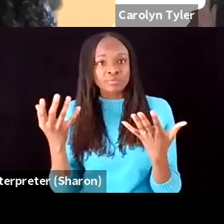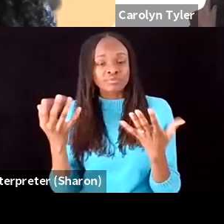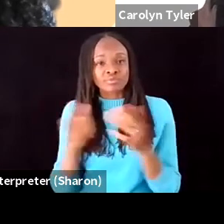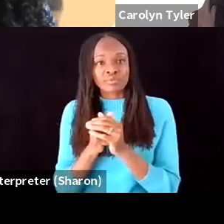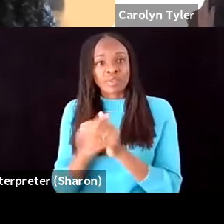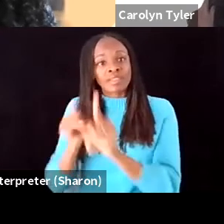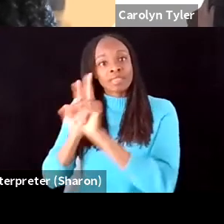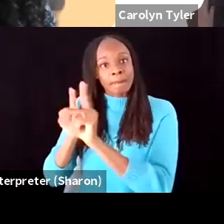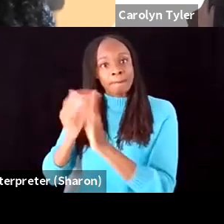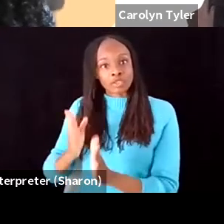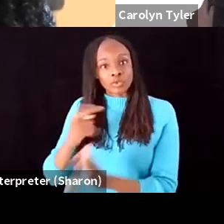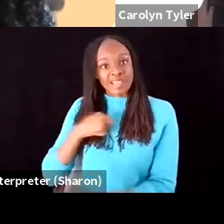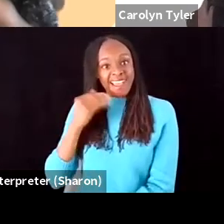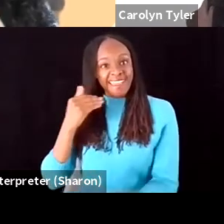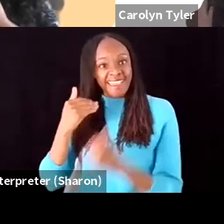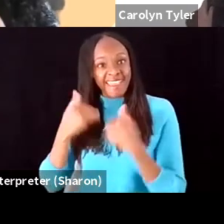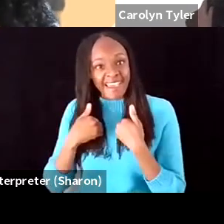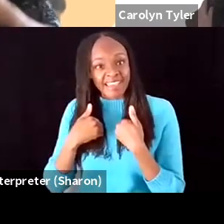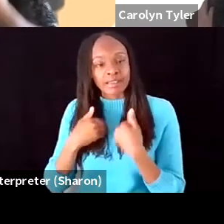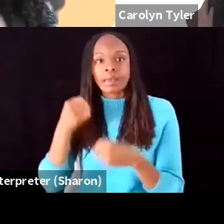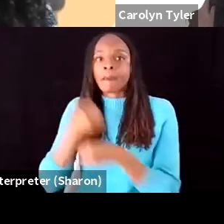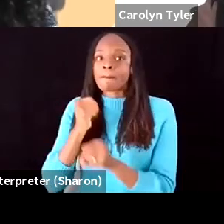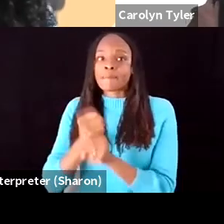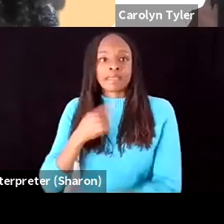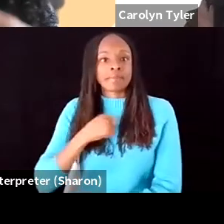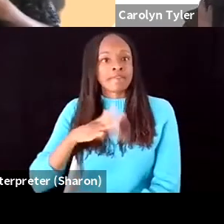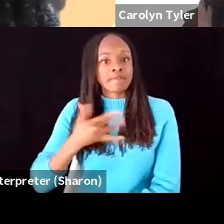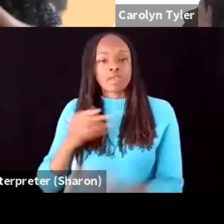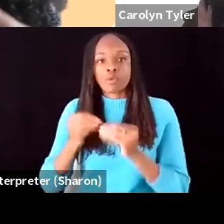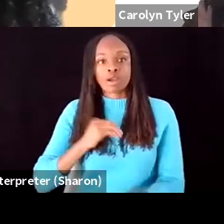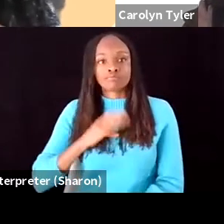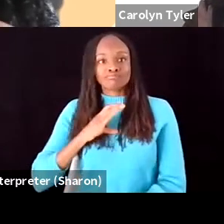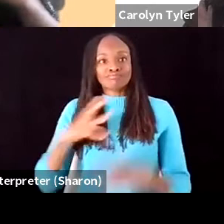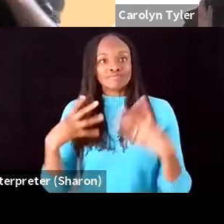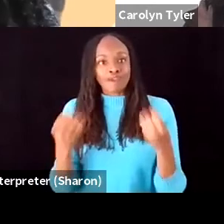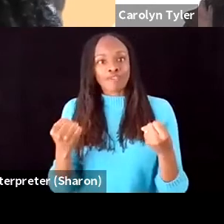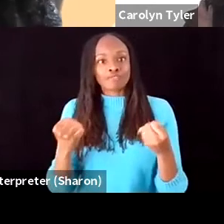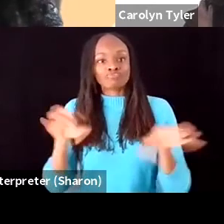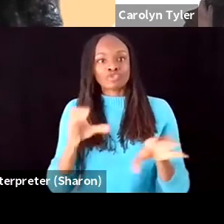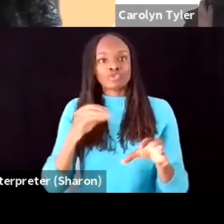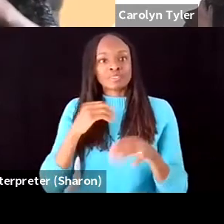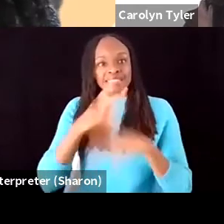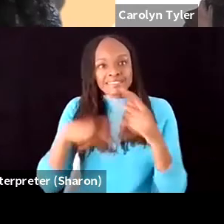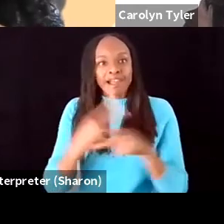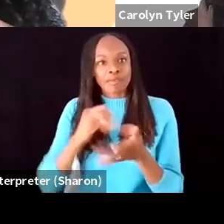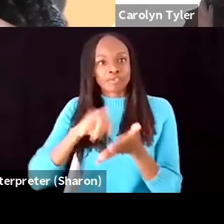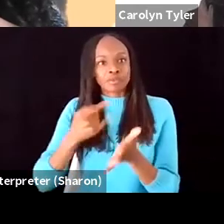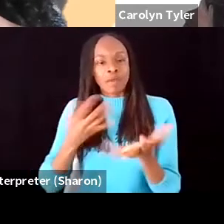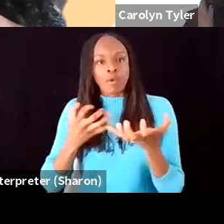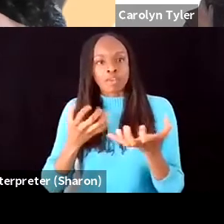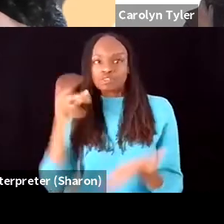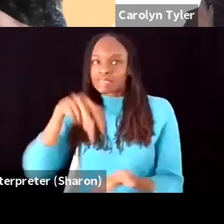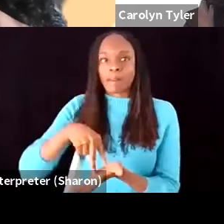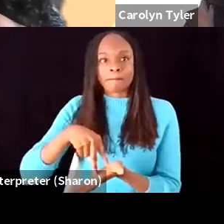mentors that I had like made me feel more confident to do the type of journalism that I wanted to do, to stand up when